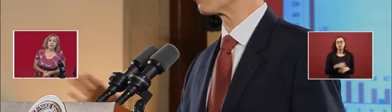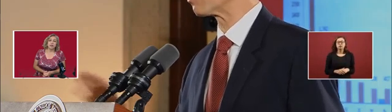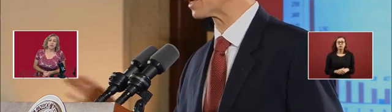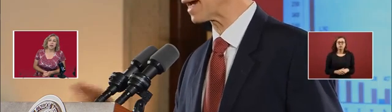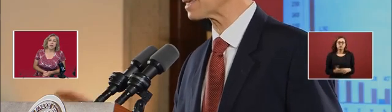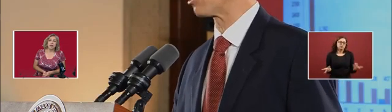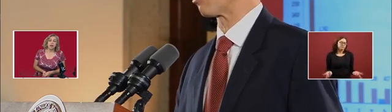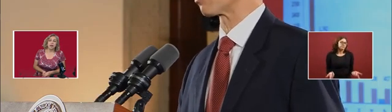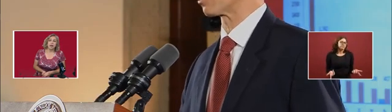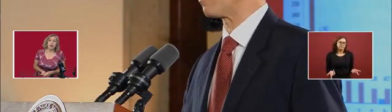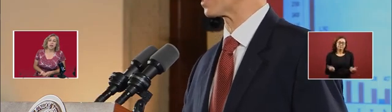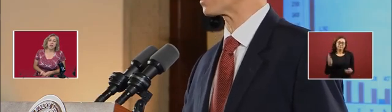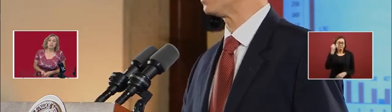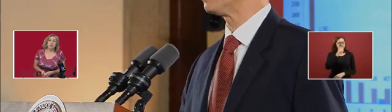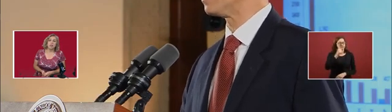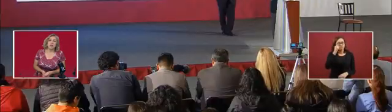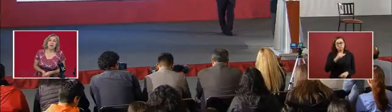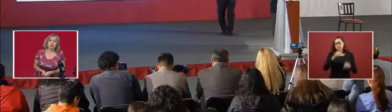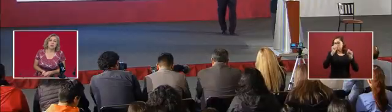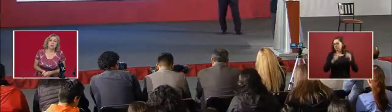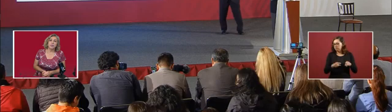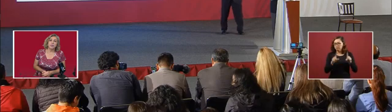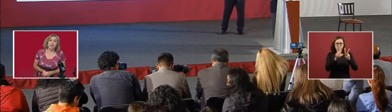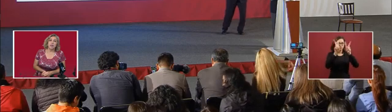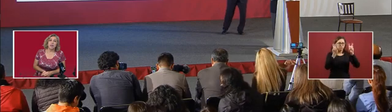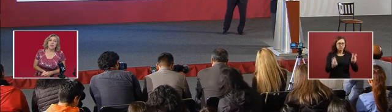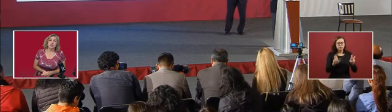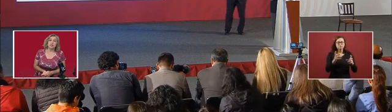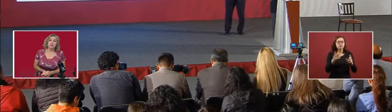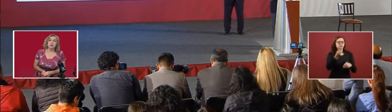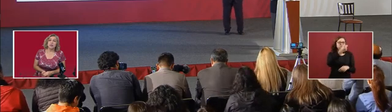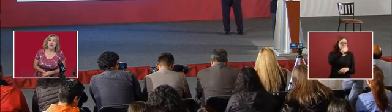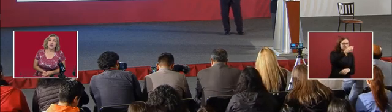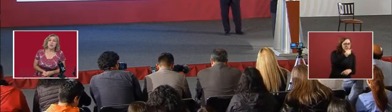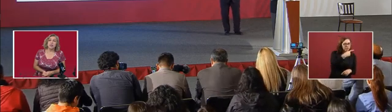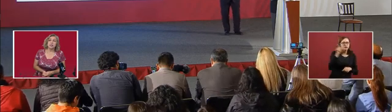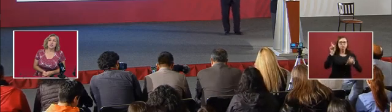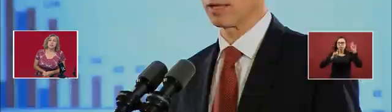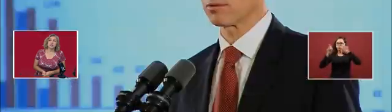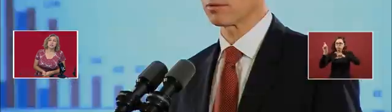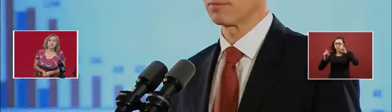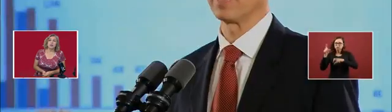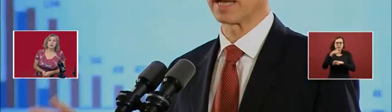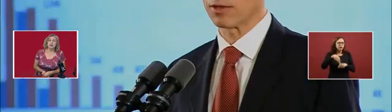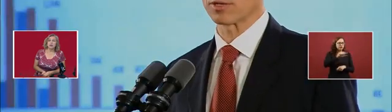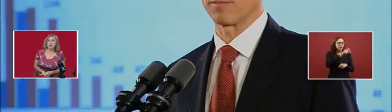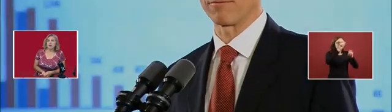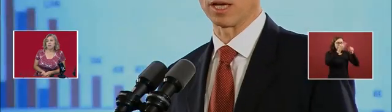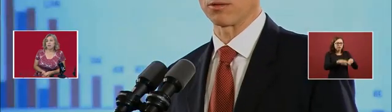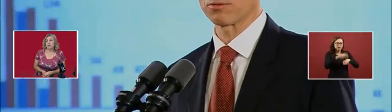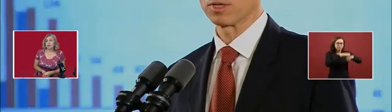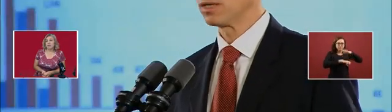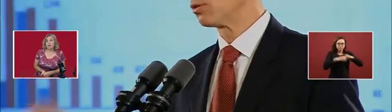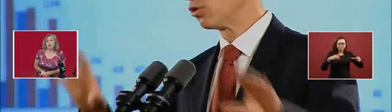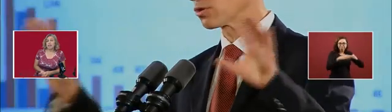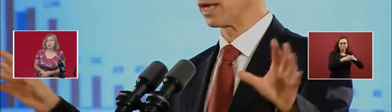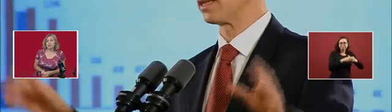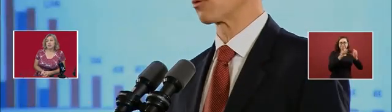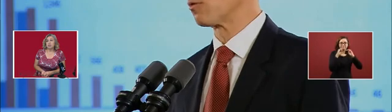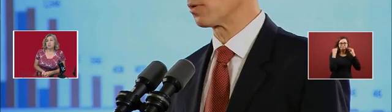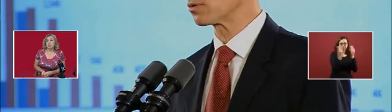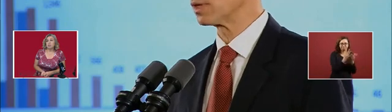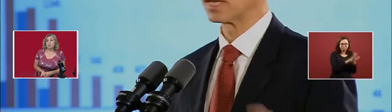were, they try to sell the insecticides. So it is,